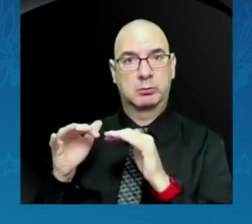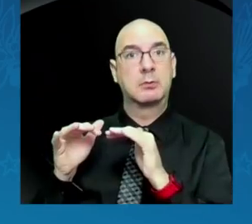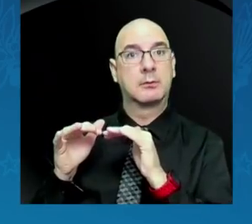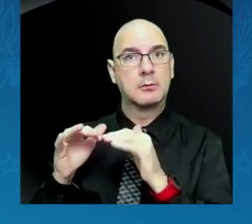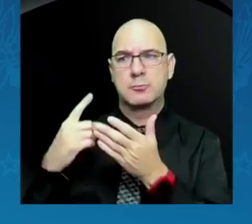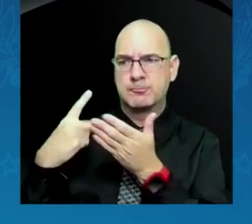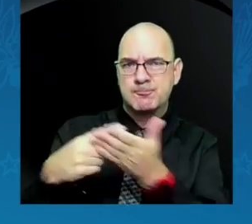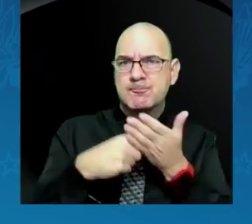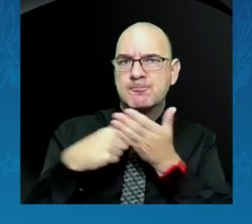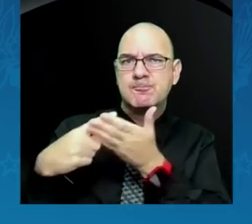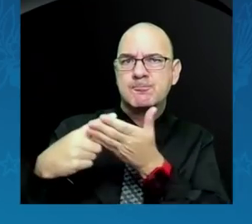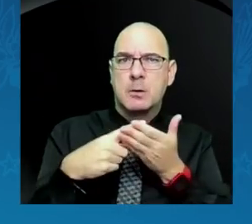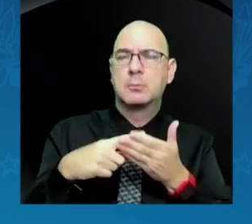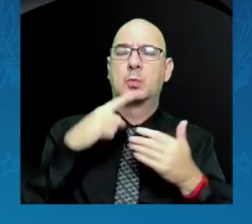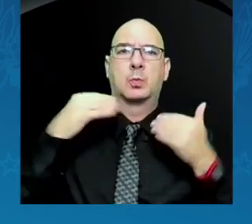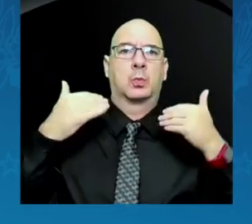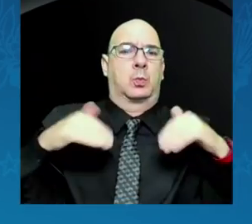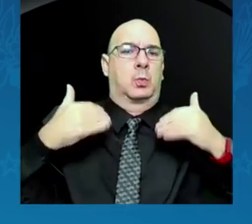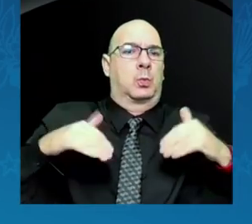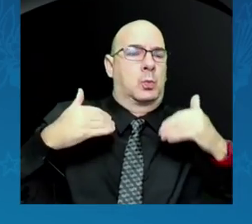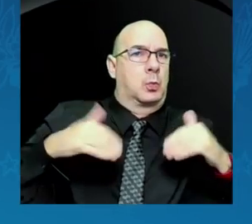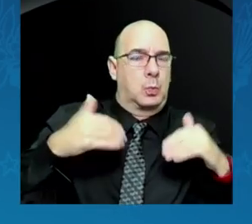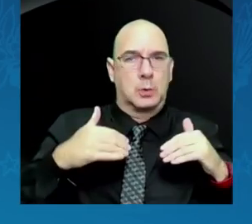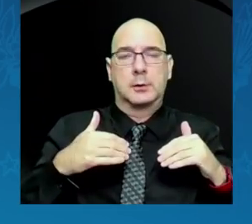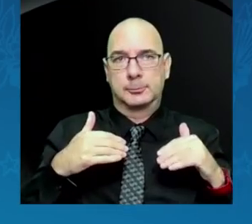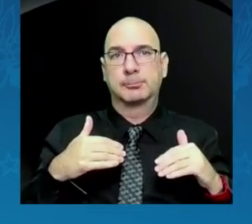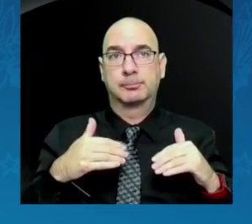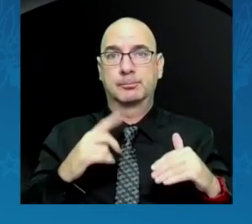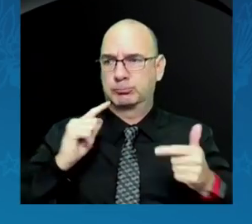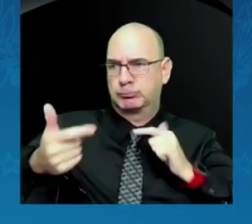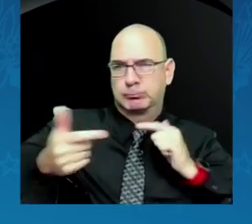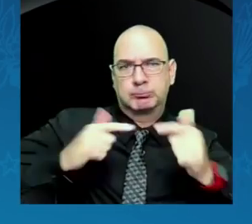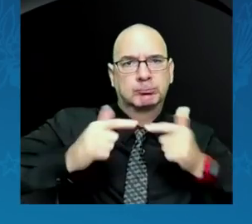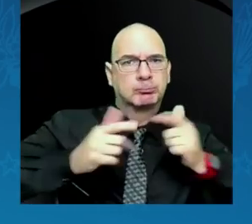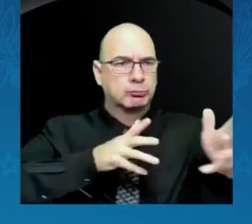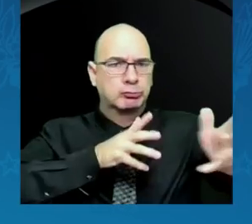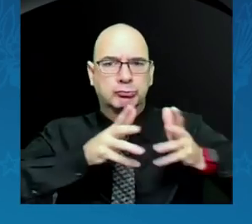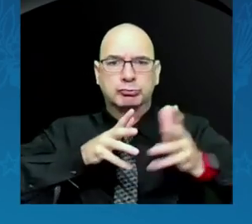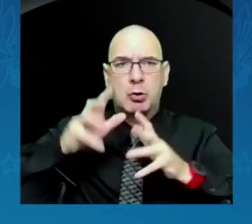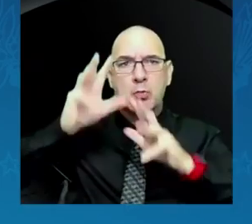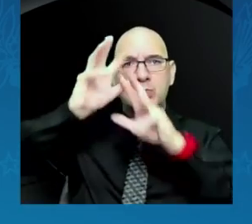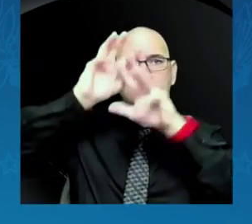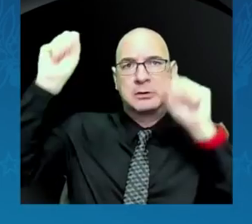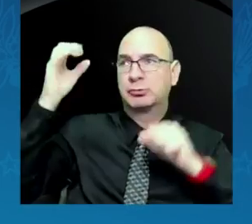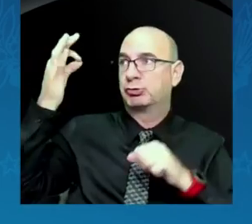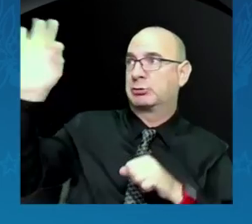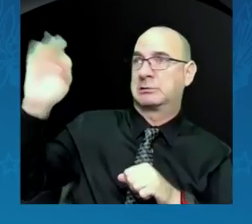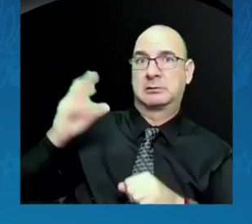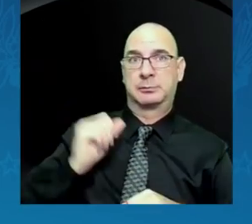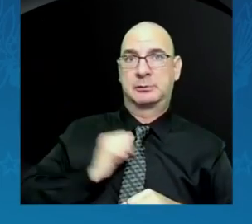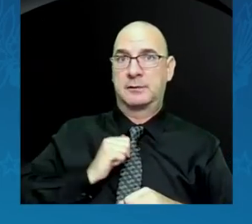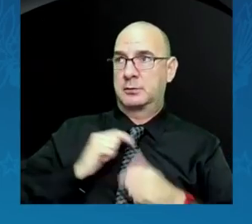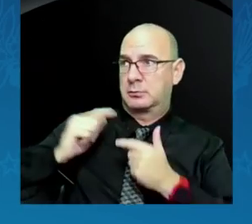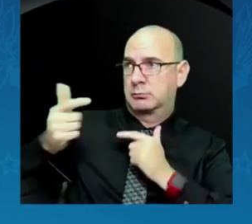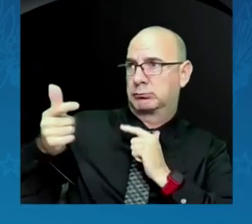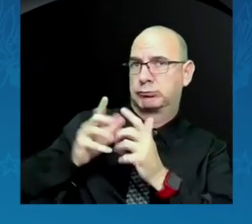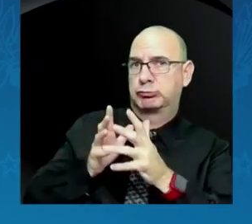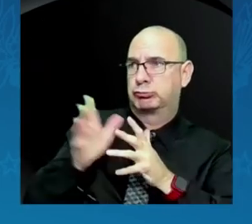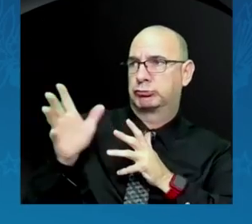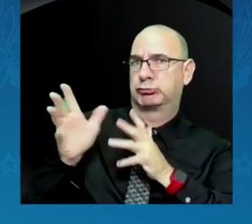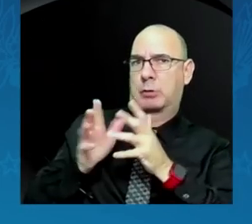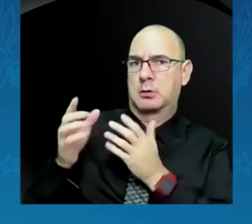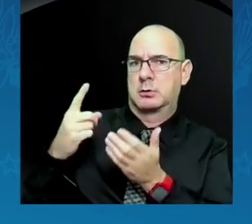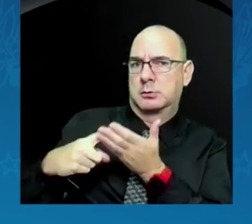a bilateral conversation between the President of France and myself, but meetings and discussions that we've been having with leaders around the